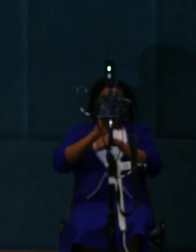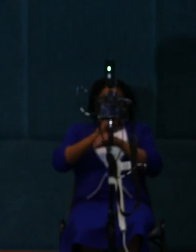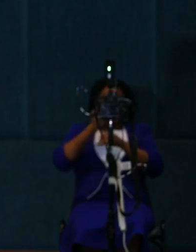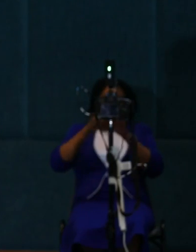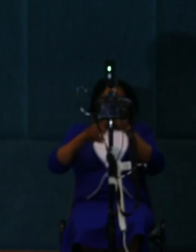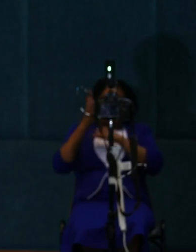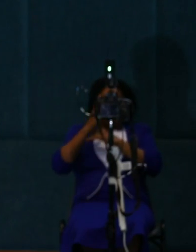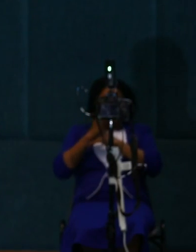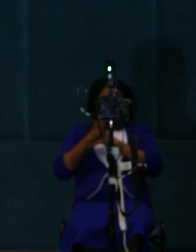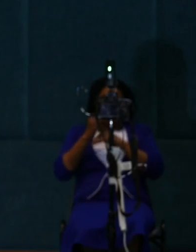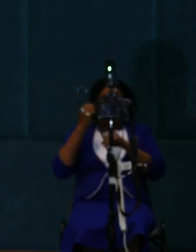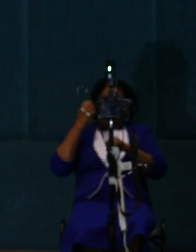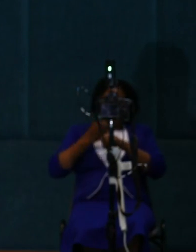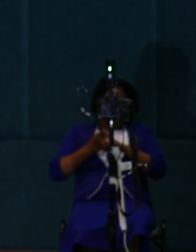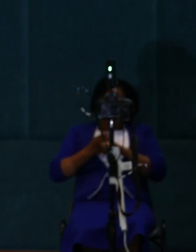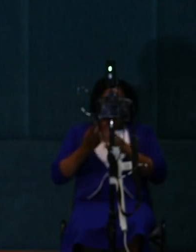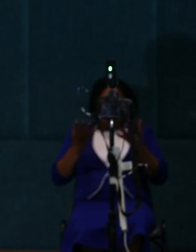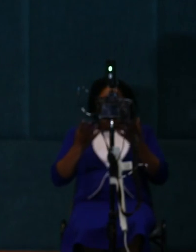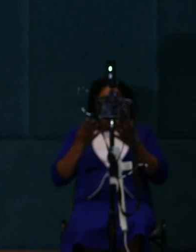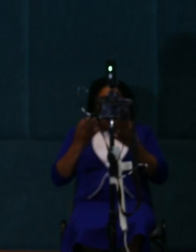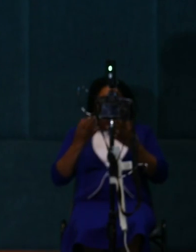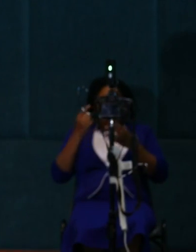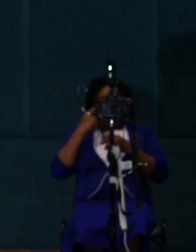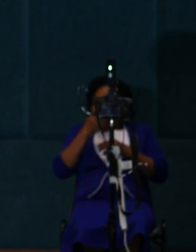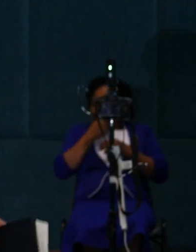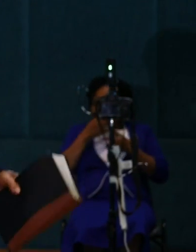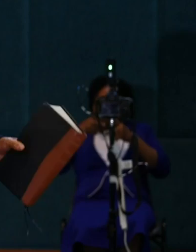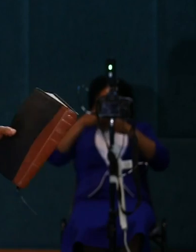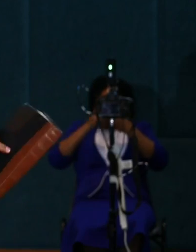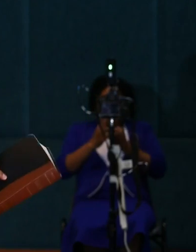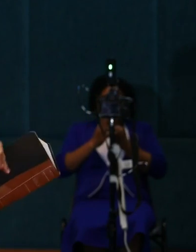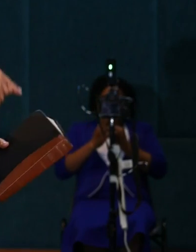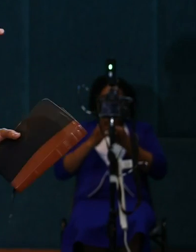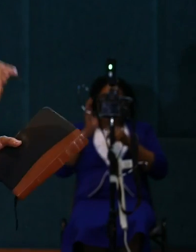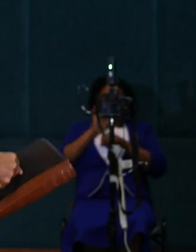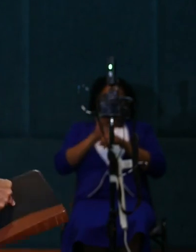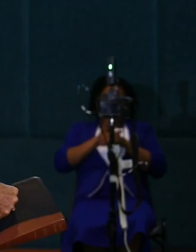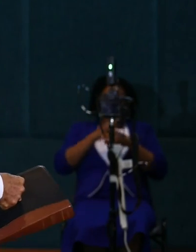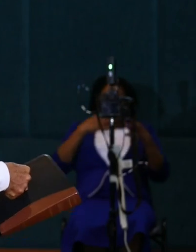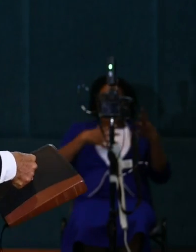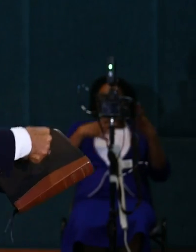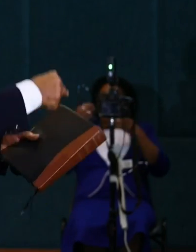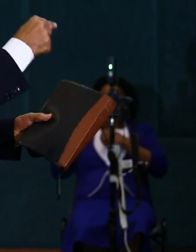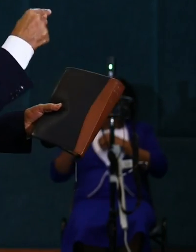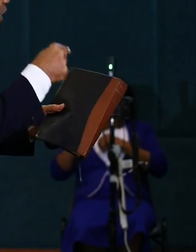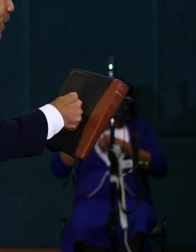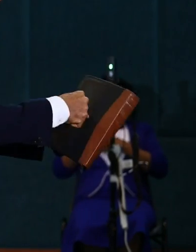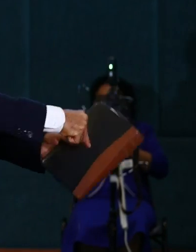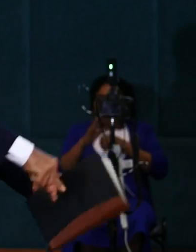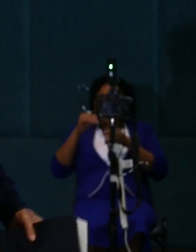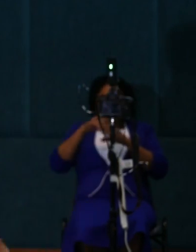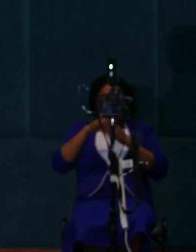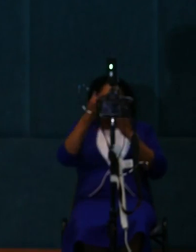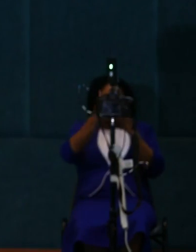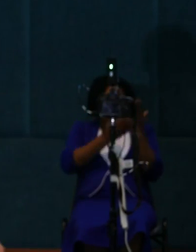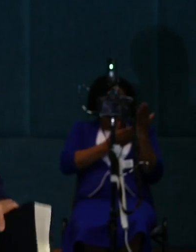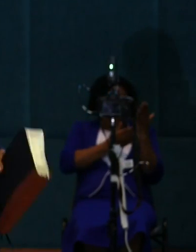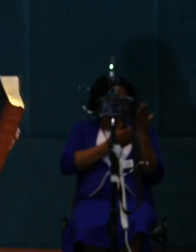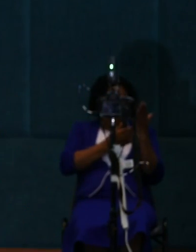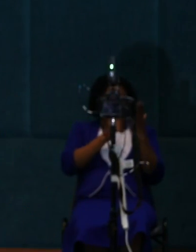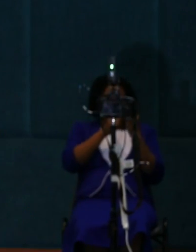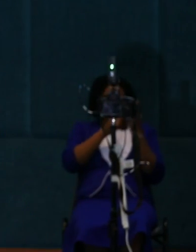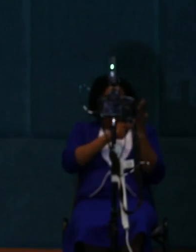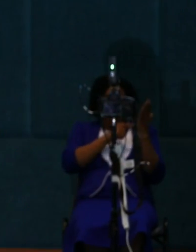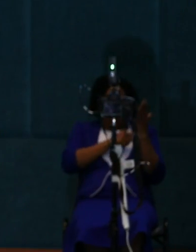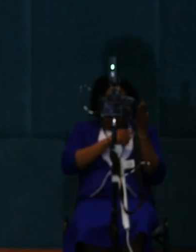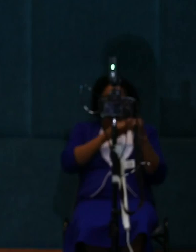rough time, rocky time, but my eyes are fixed on Jesus. I'm going to be in the number when